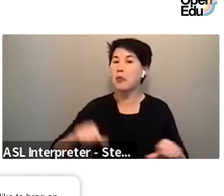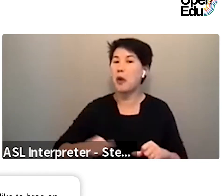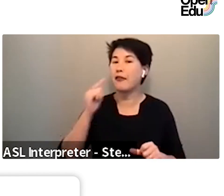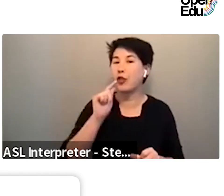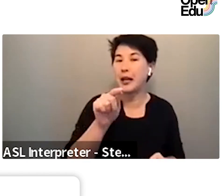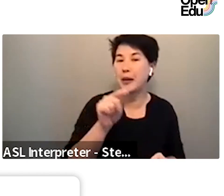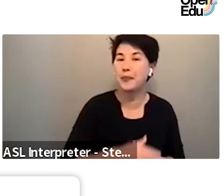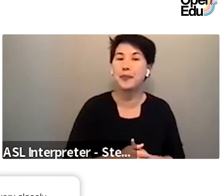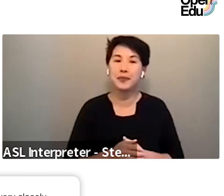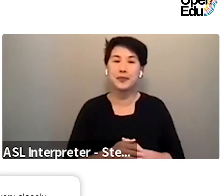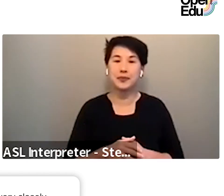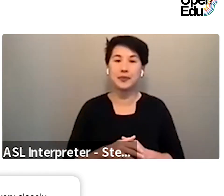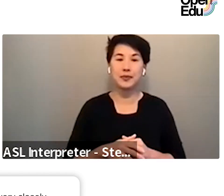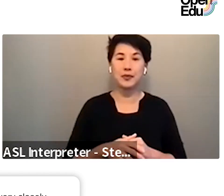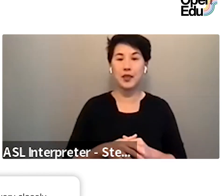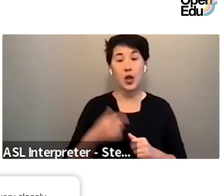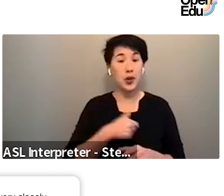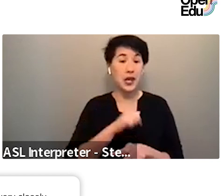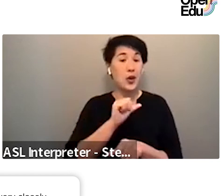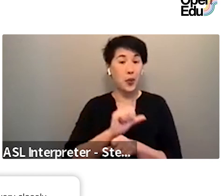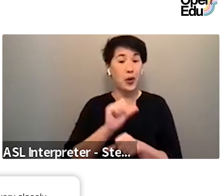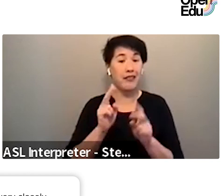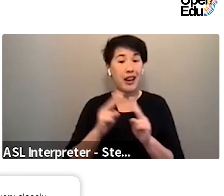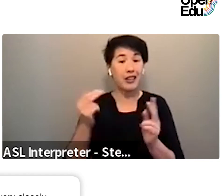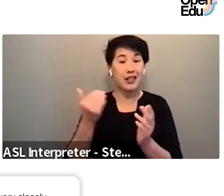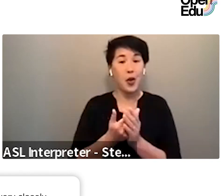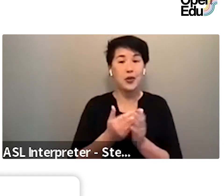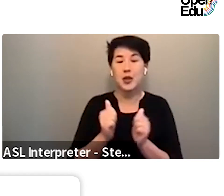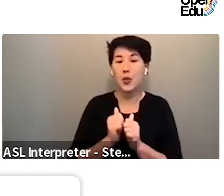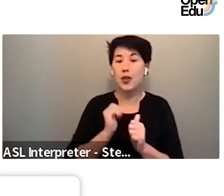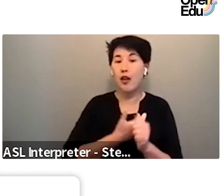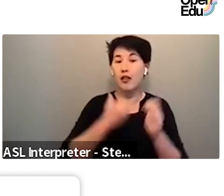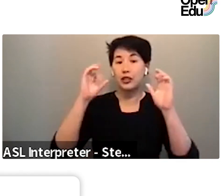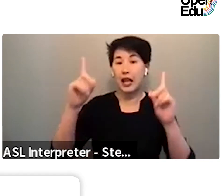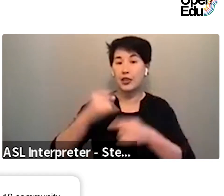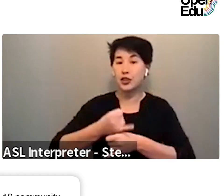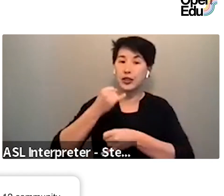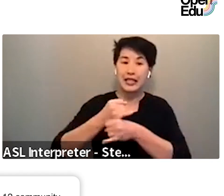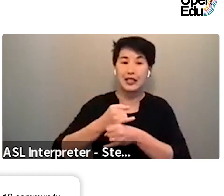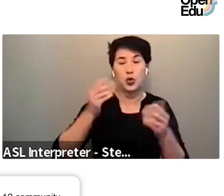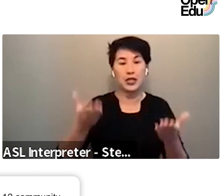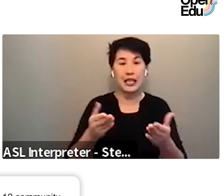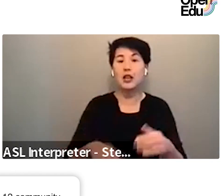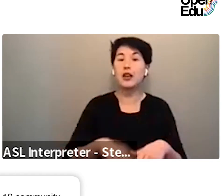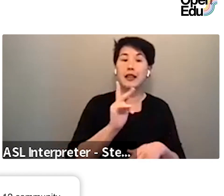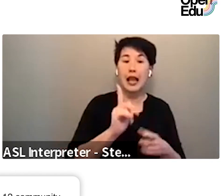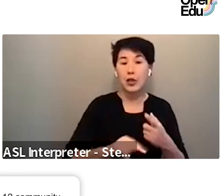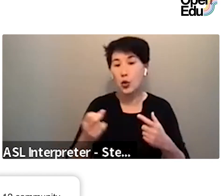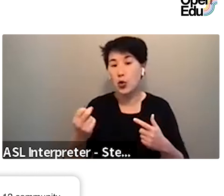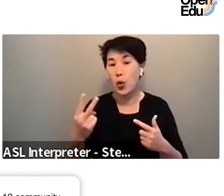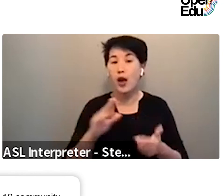on him. We work very closely with our educational institutions here as well. So K through 12 community